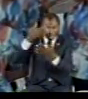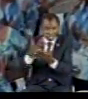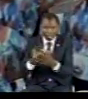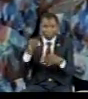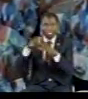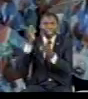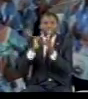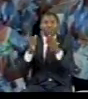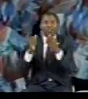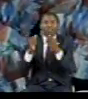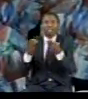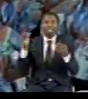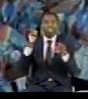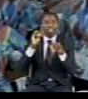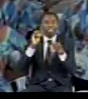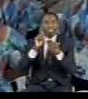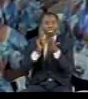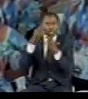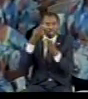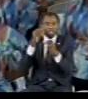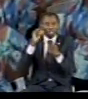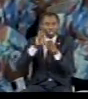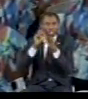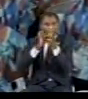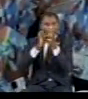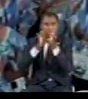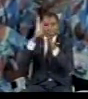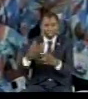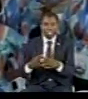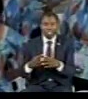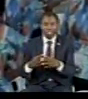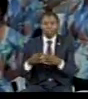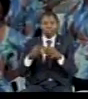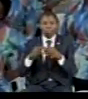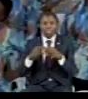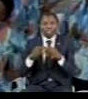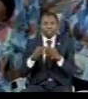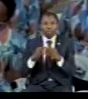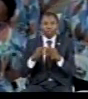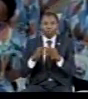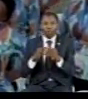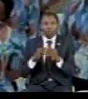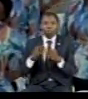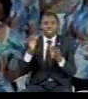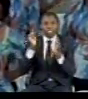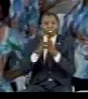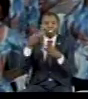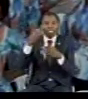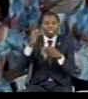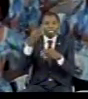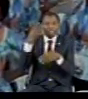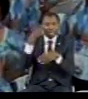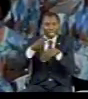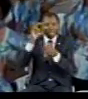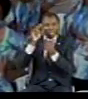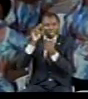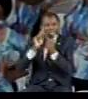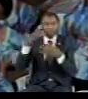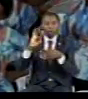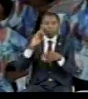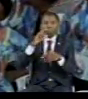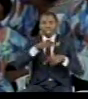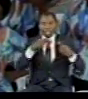of the Lord that the banditry, the hardness of heart will end it right now